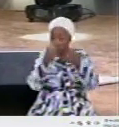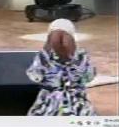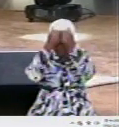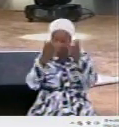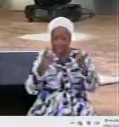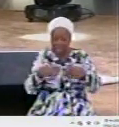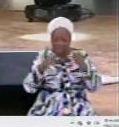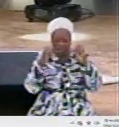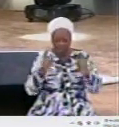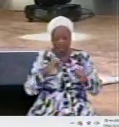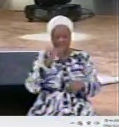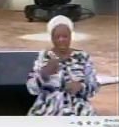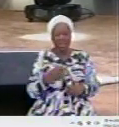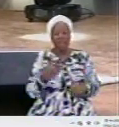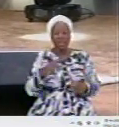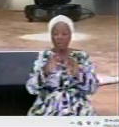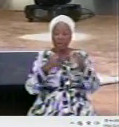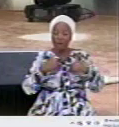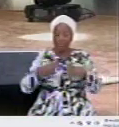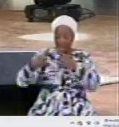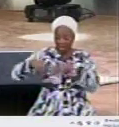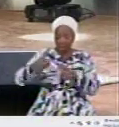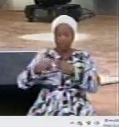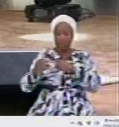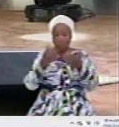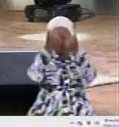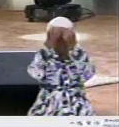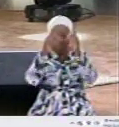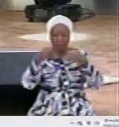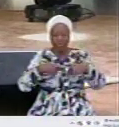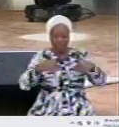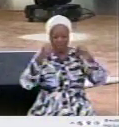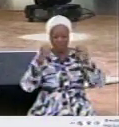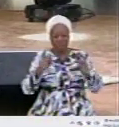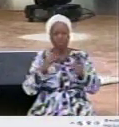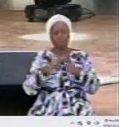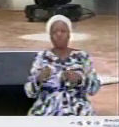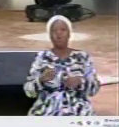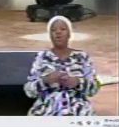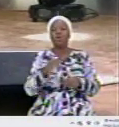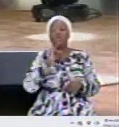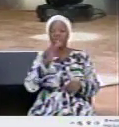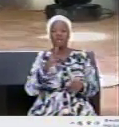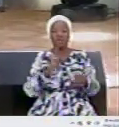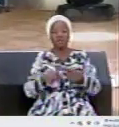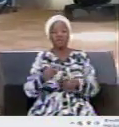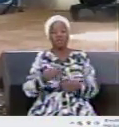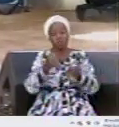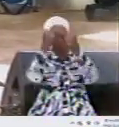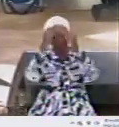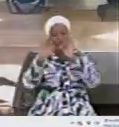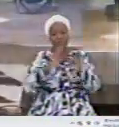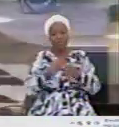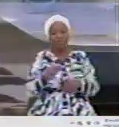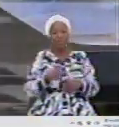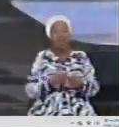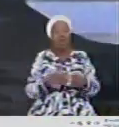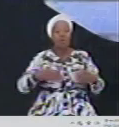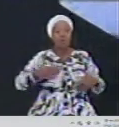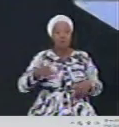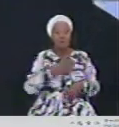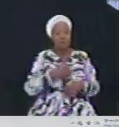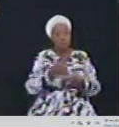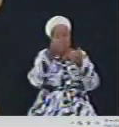there. If you have the heart to obey, you'll find the strength is there to obey. So if you be willing and obedient, you will eat